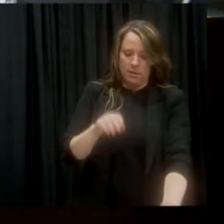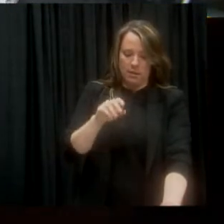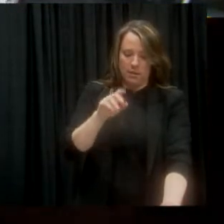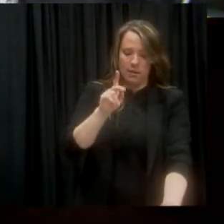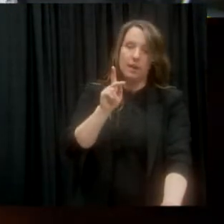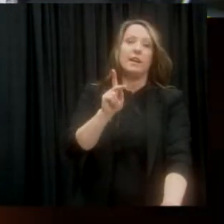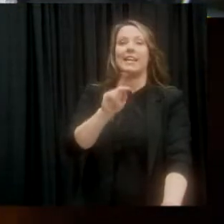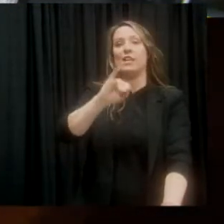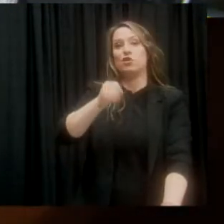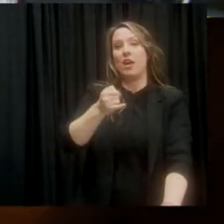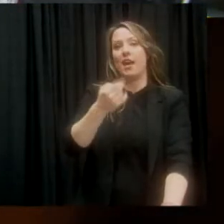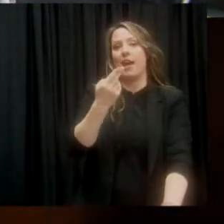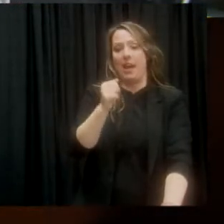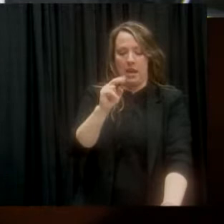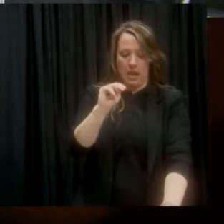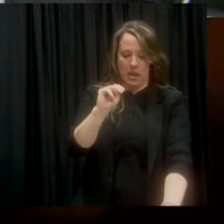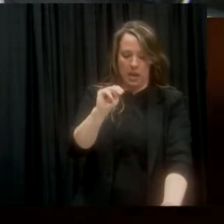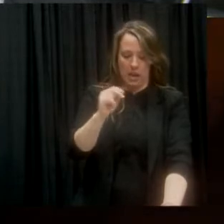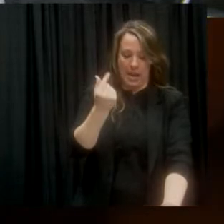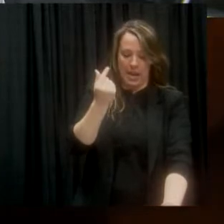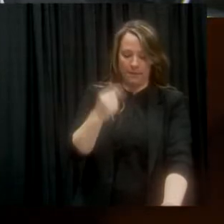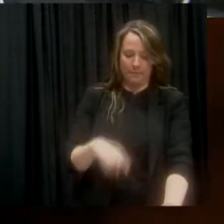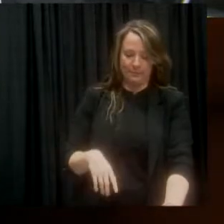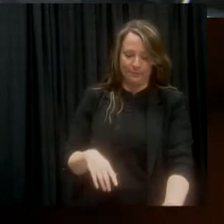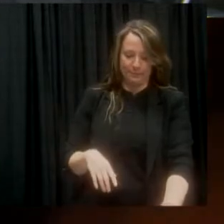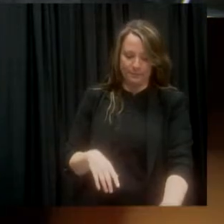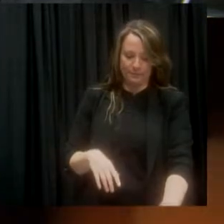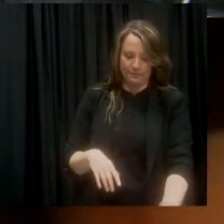KJ Hang.